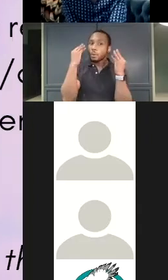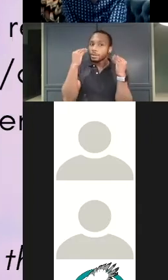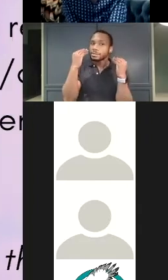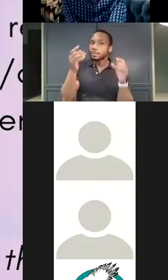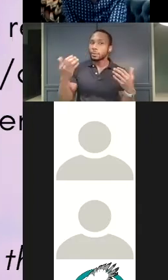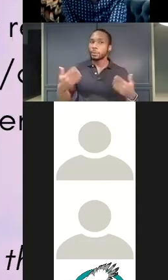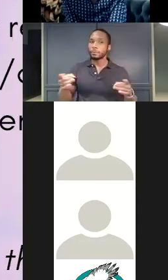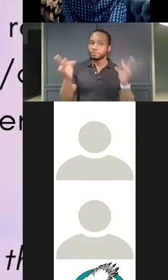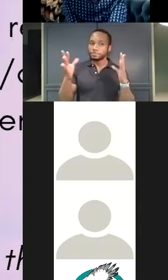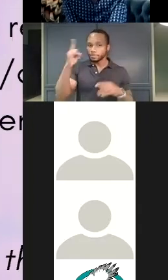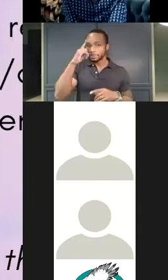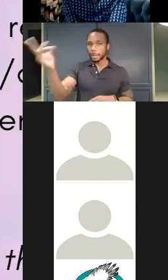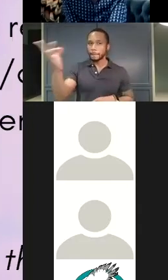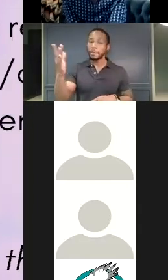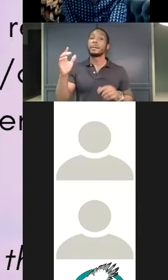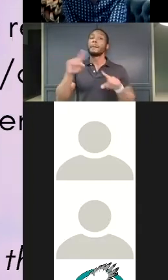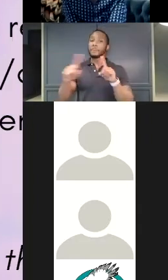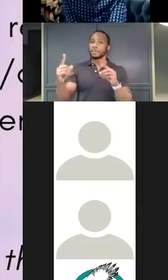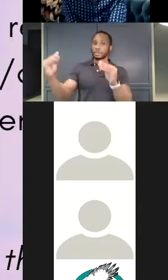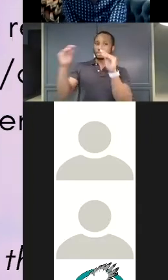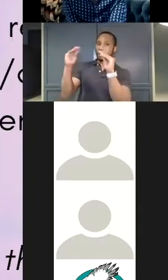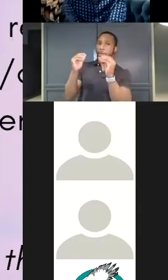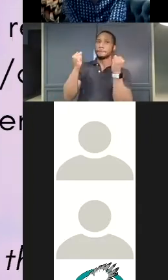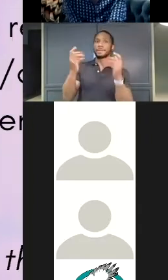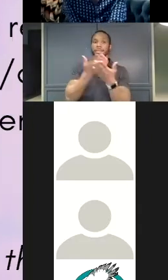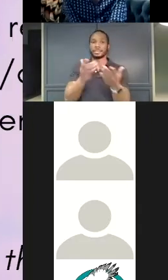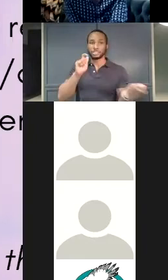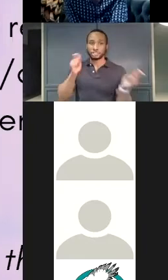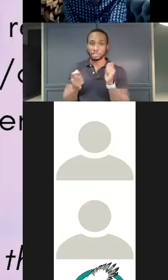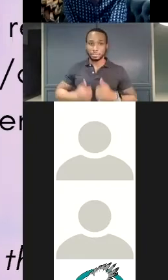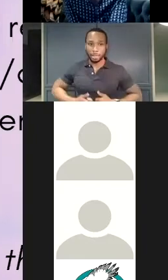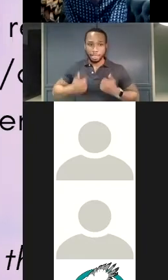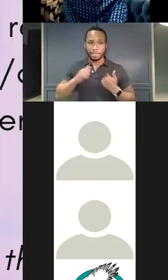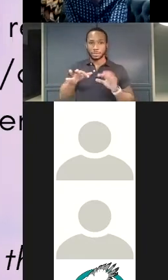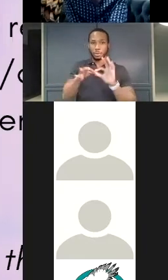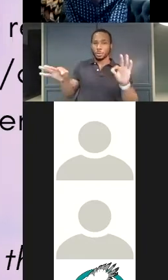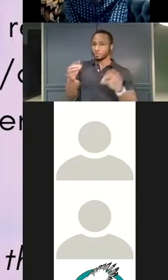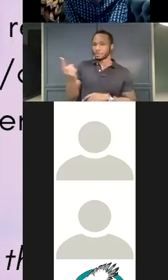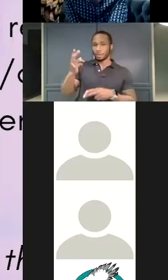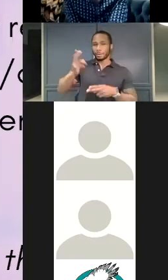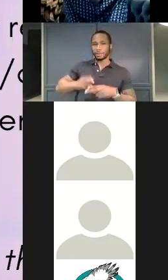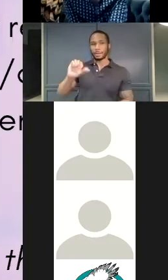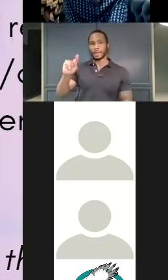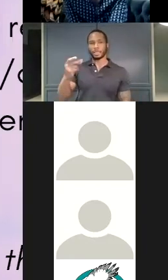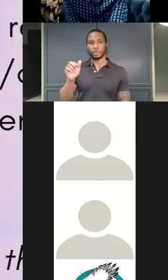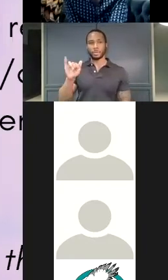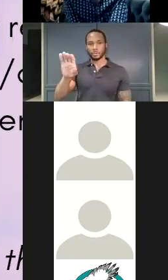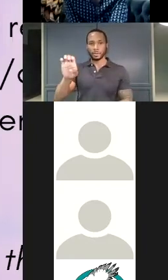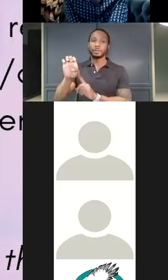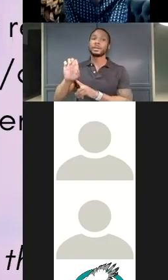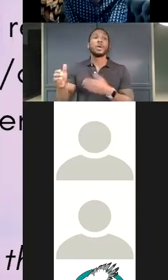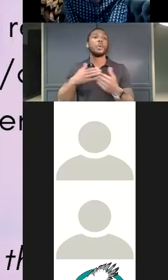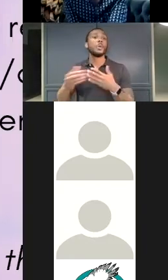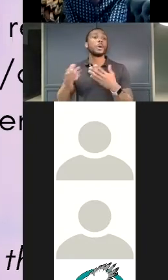they've taught me a lot about the things I need to change in my life. And that's a quote from someone named Catherine. Whatever the origin